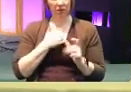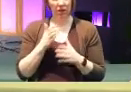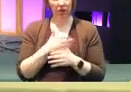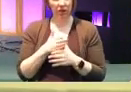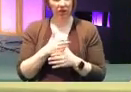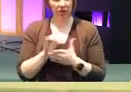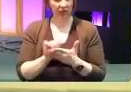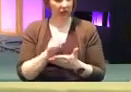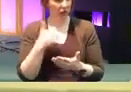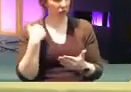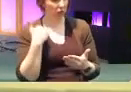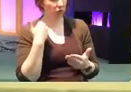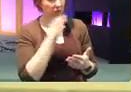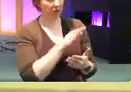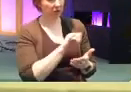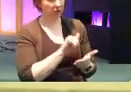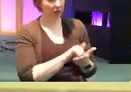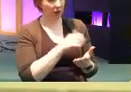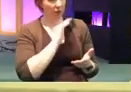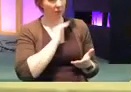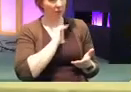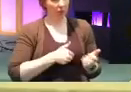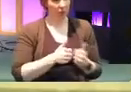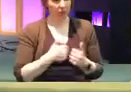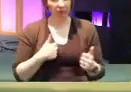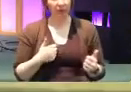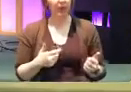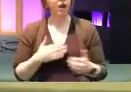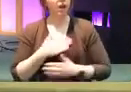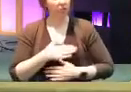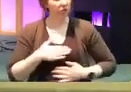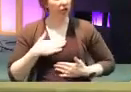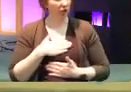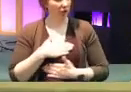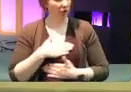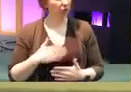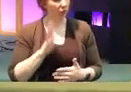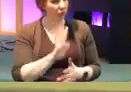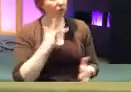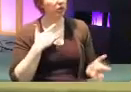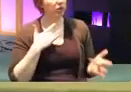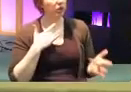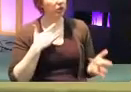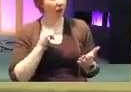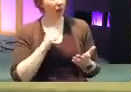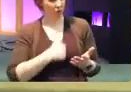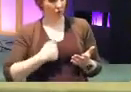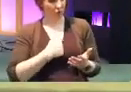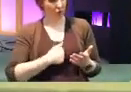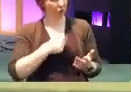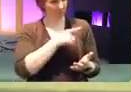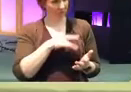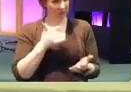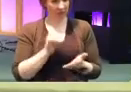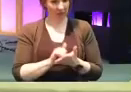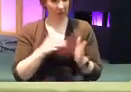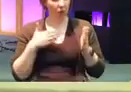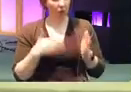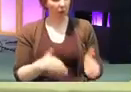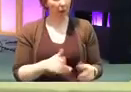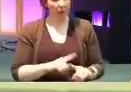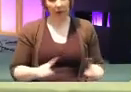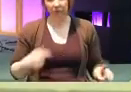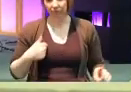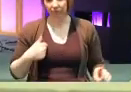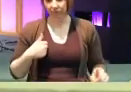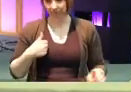that youth pastor again that was upset with me. So you know what? I appreciate your concern, and I'm sorry that you feel that way. But I